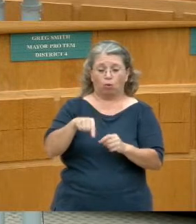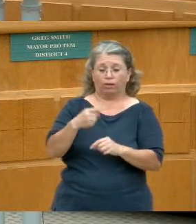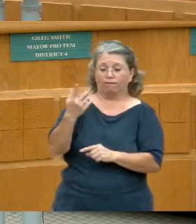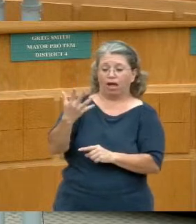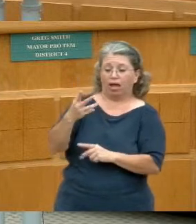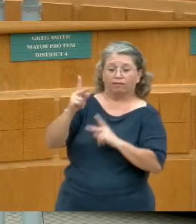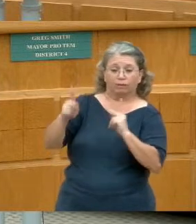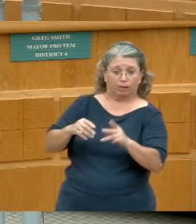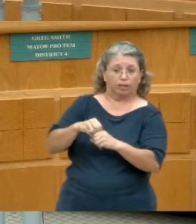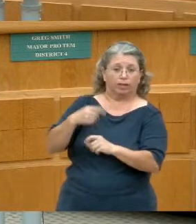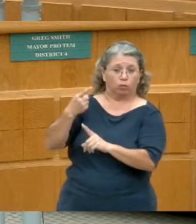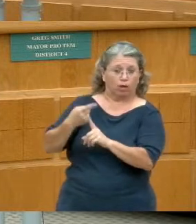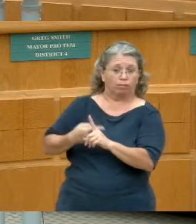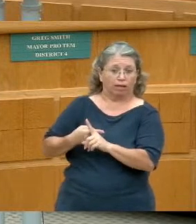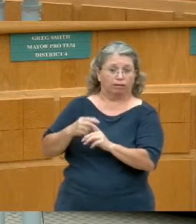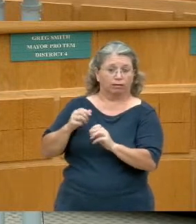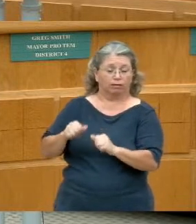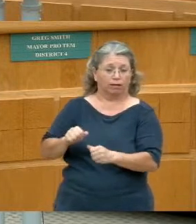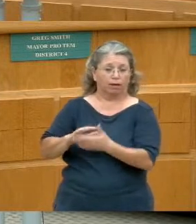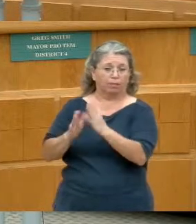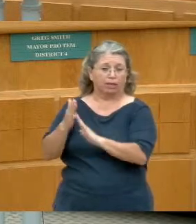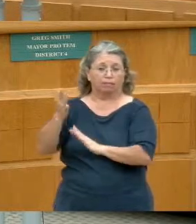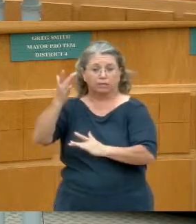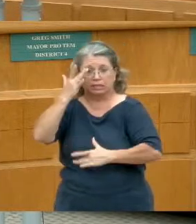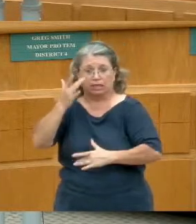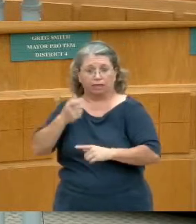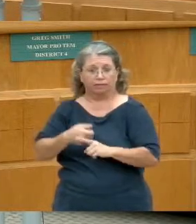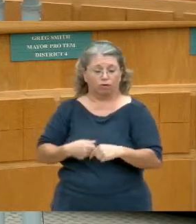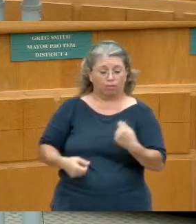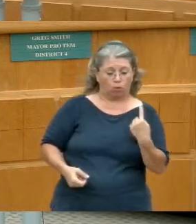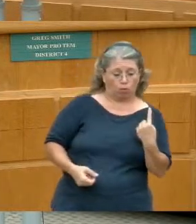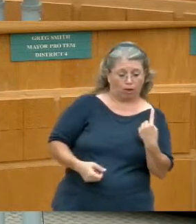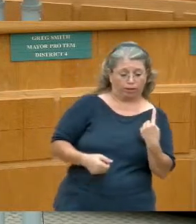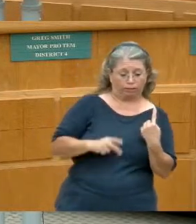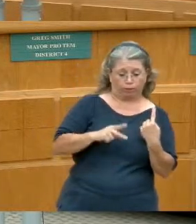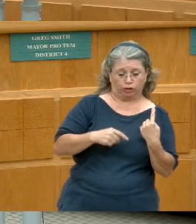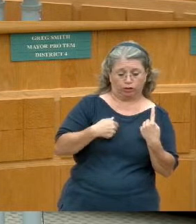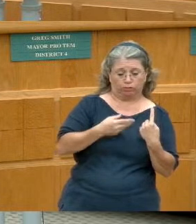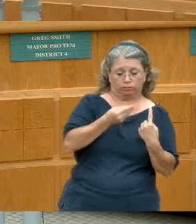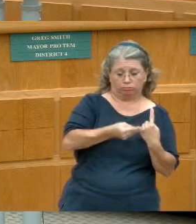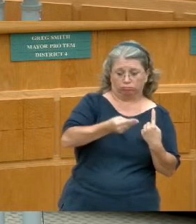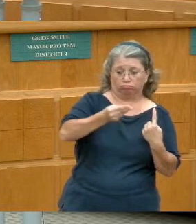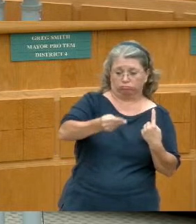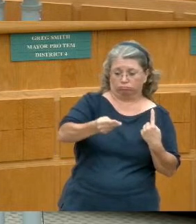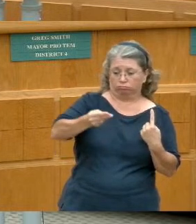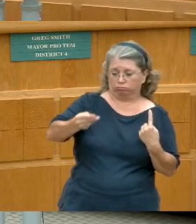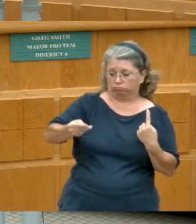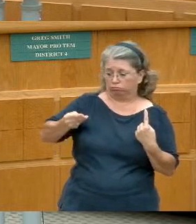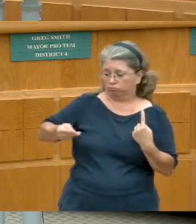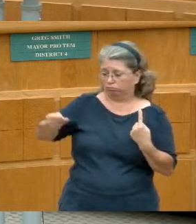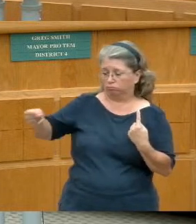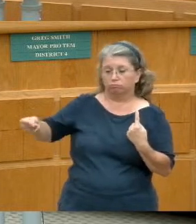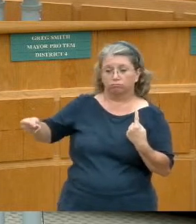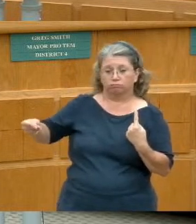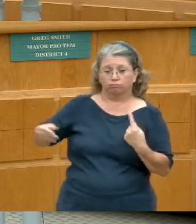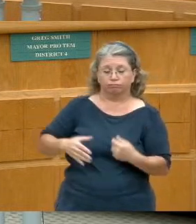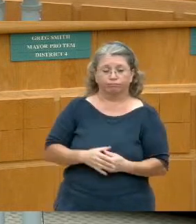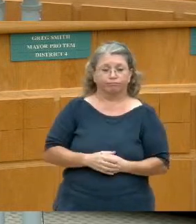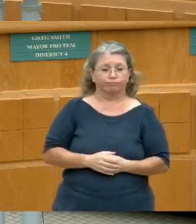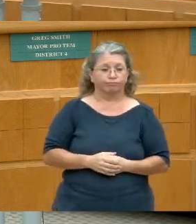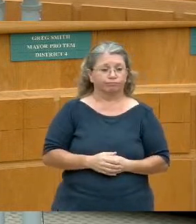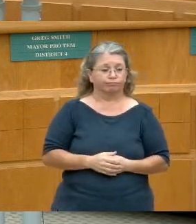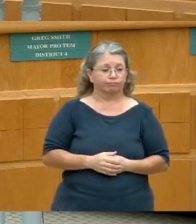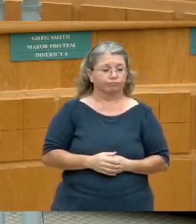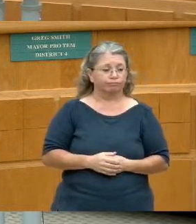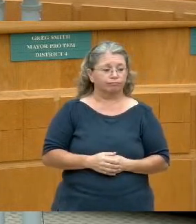rate that we're estimating. So this is relatively good. I showed an earlier version of this